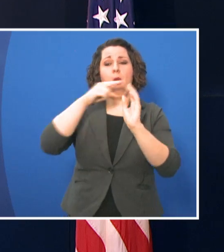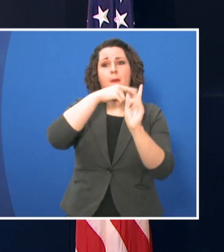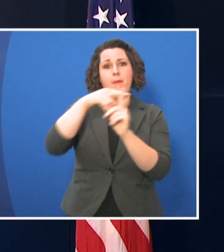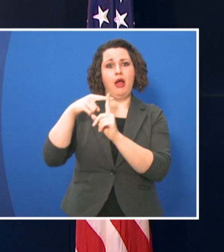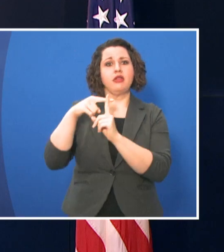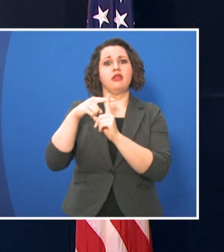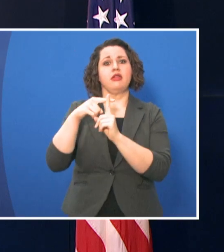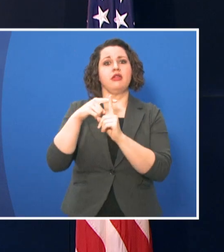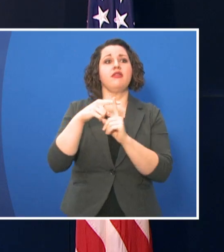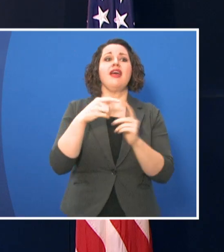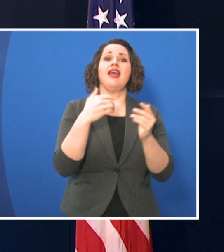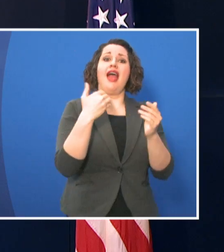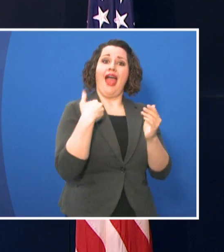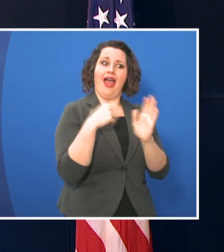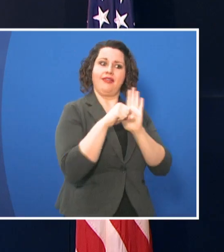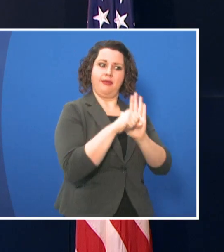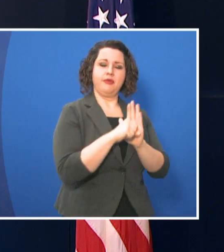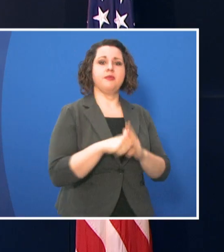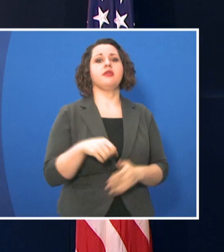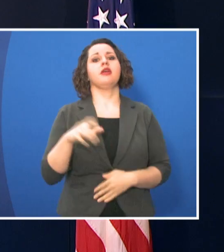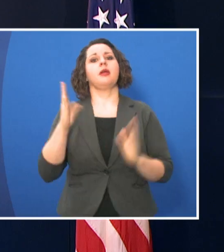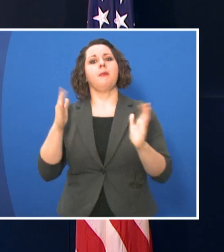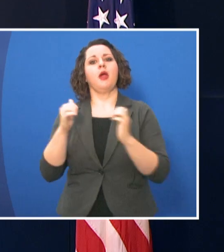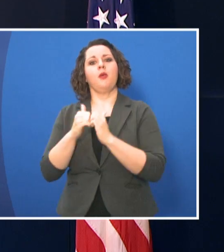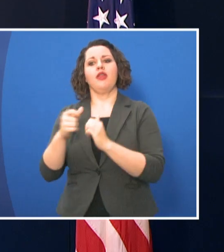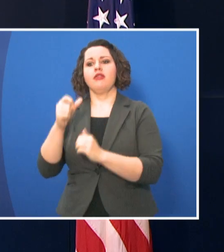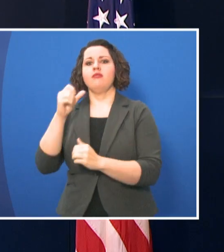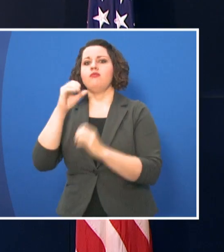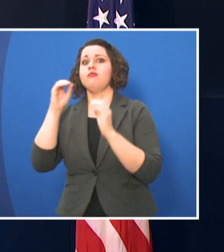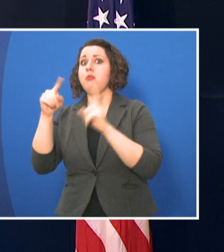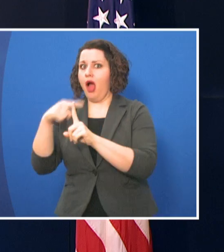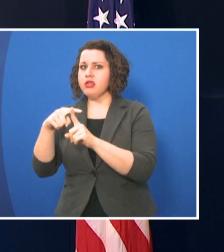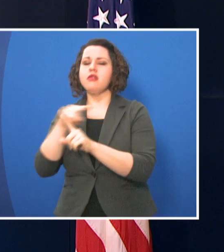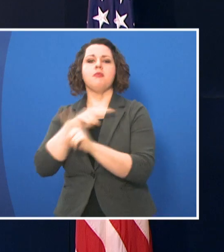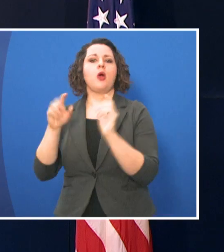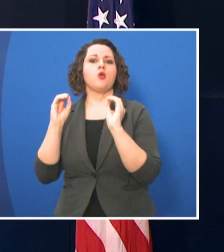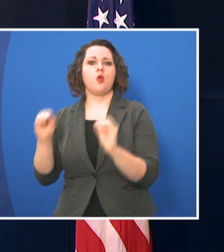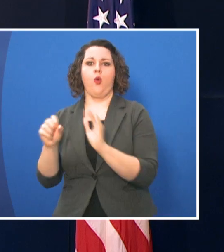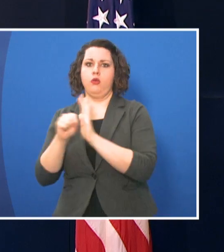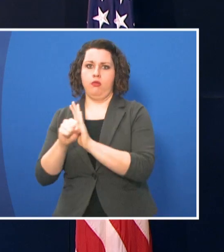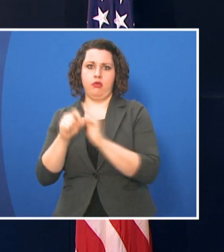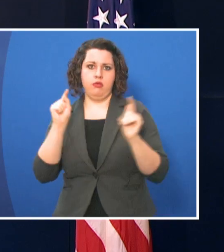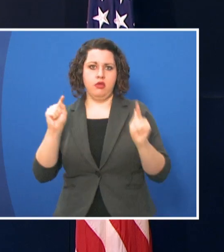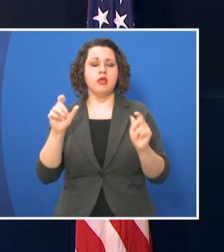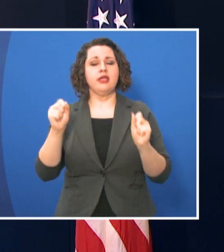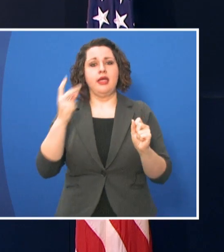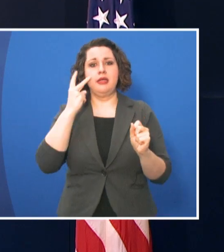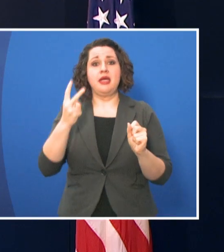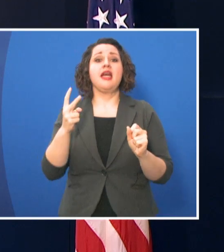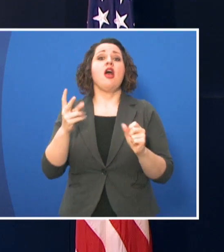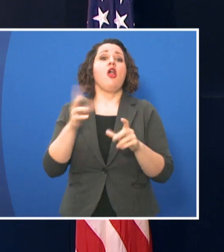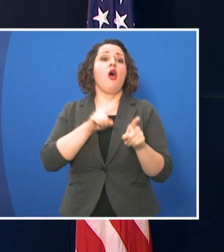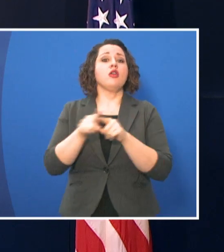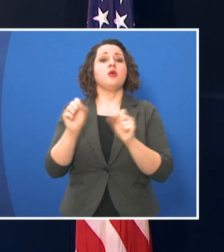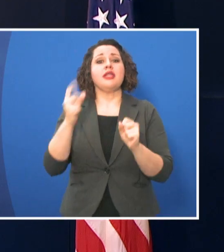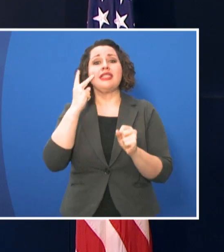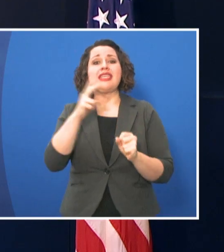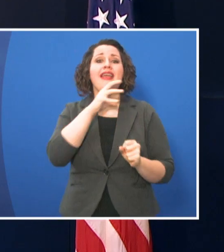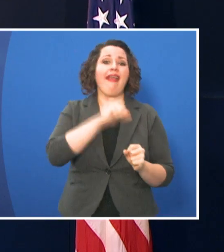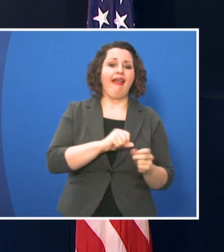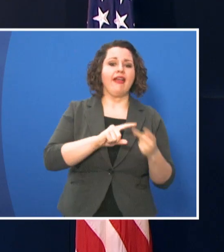symptomatic versus asymptomatic cases and a variety of demographic information including age,